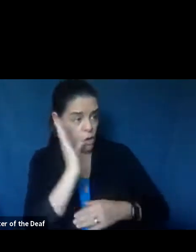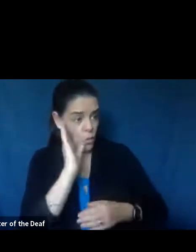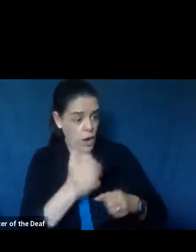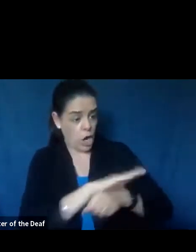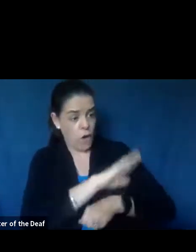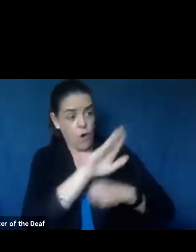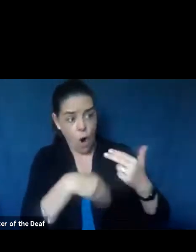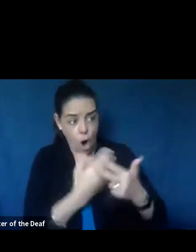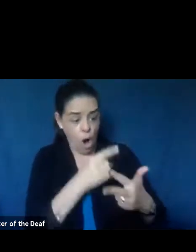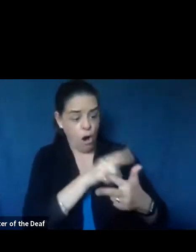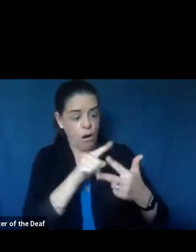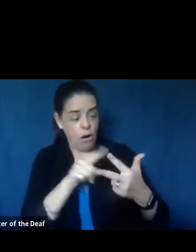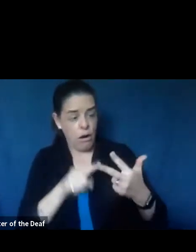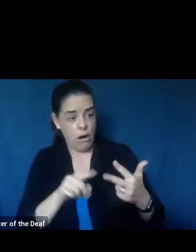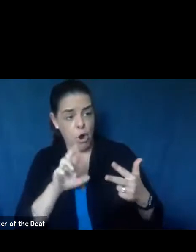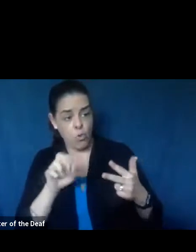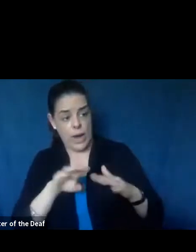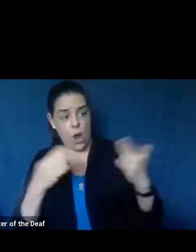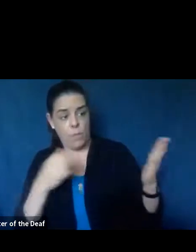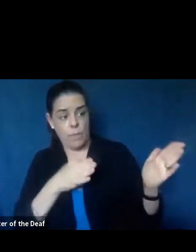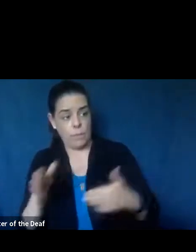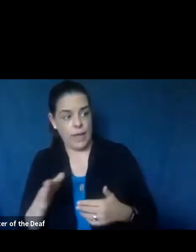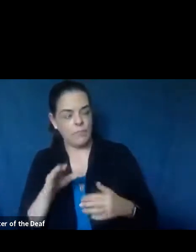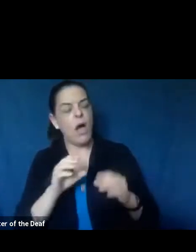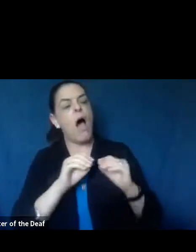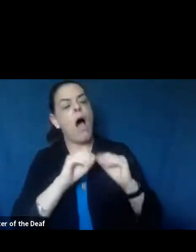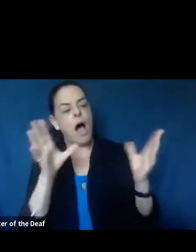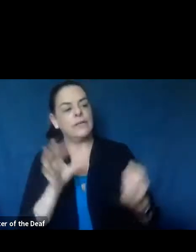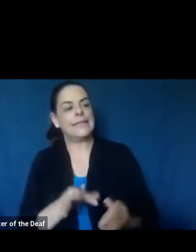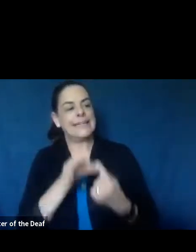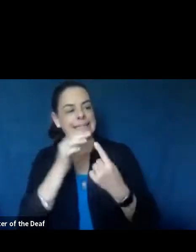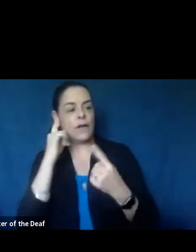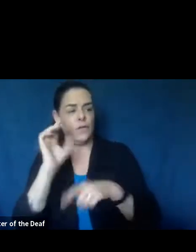reopening plan, with the obvious exception of the House of Worship guidance?